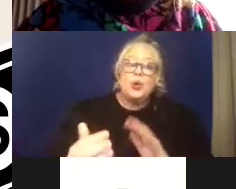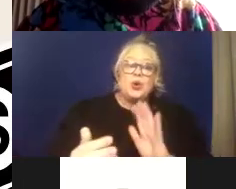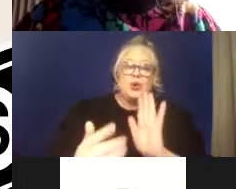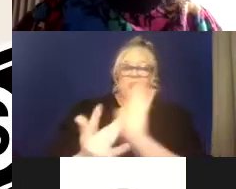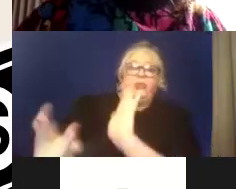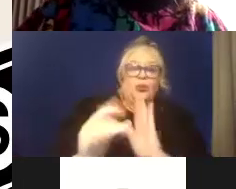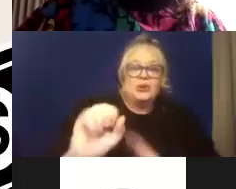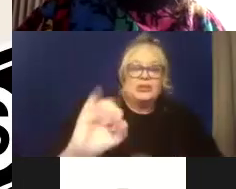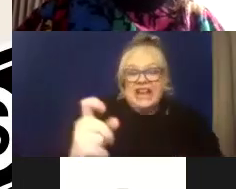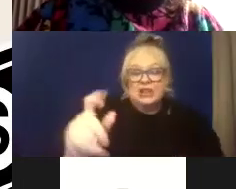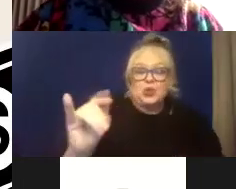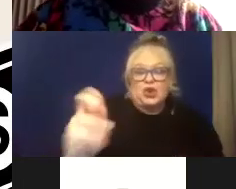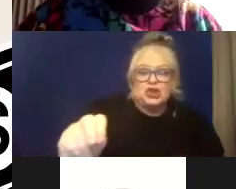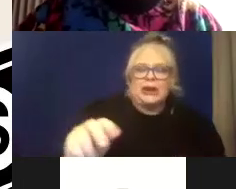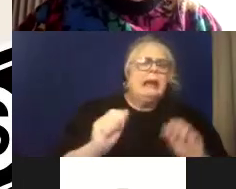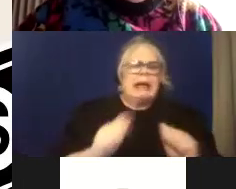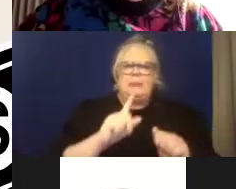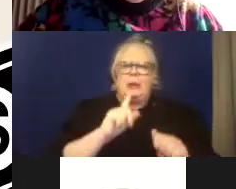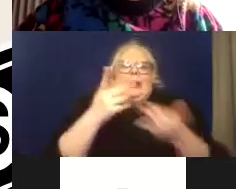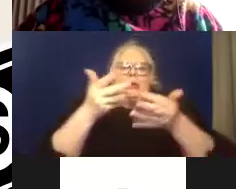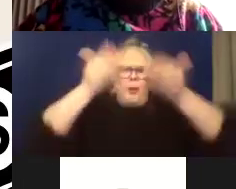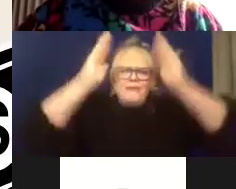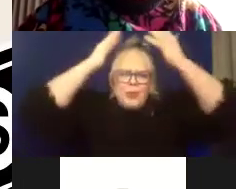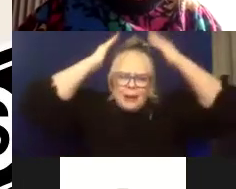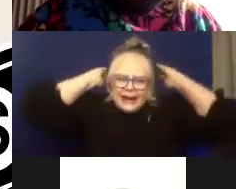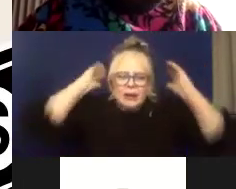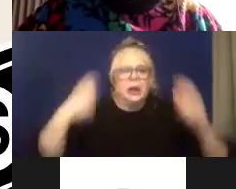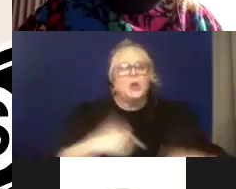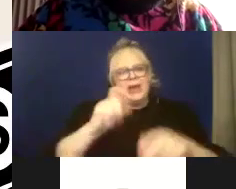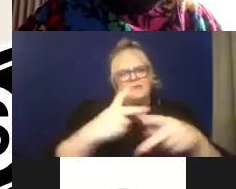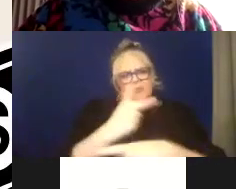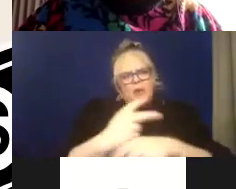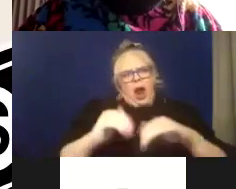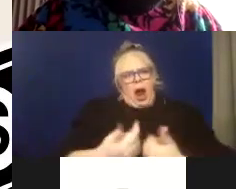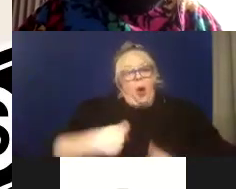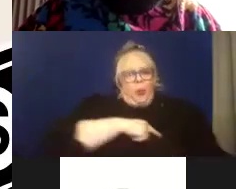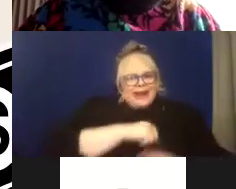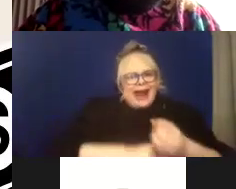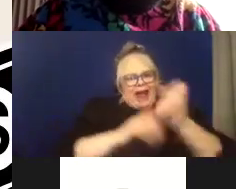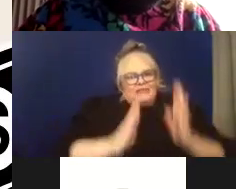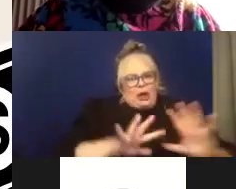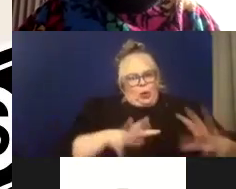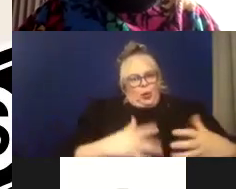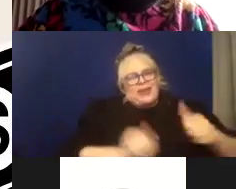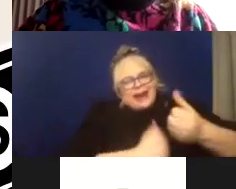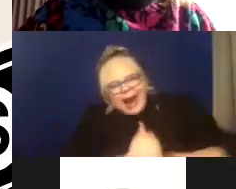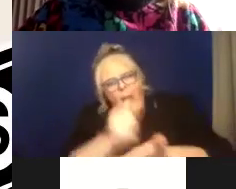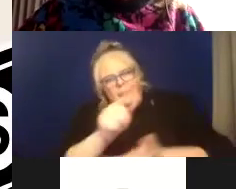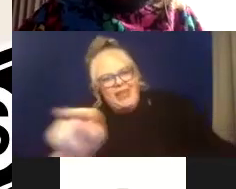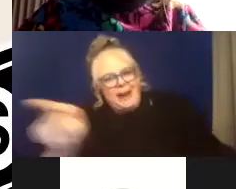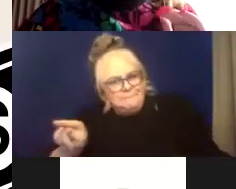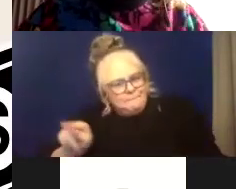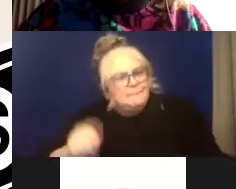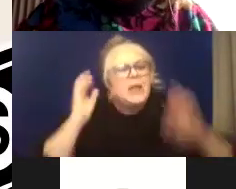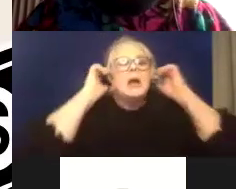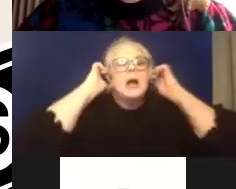could help them. And here we have some research-informed tips for survivors navigating sextortion, many of which are going to be